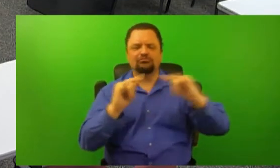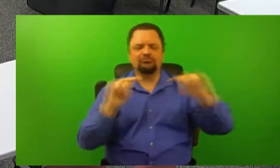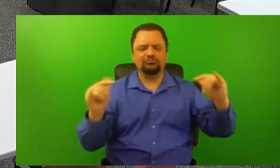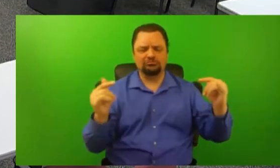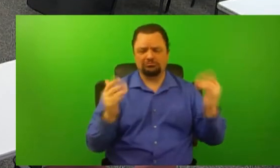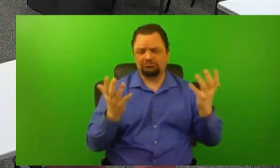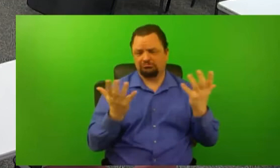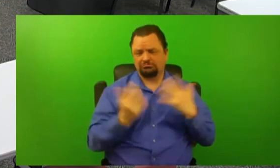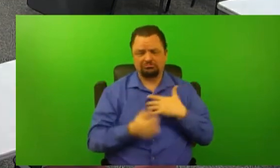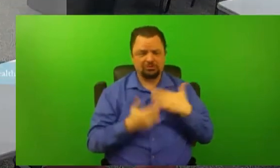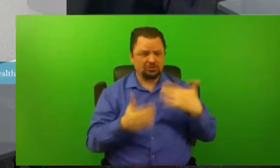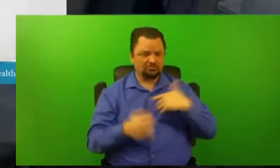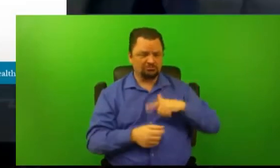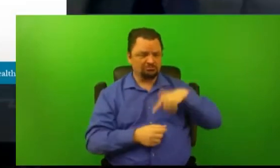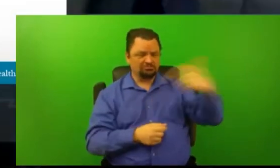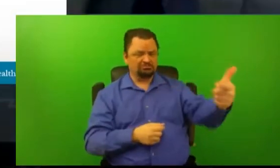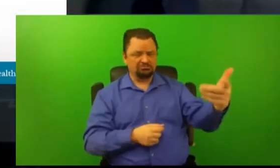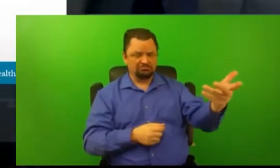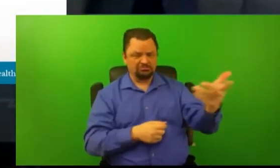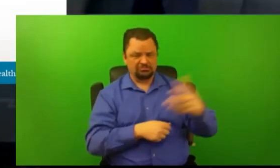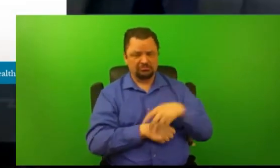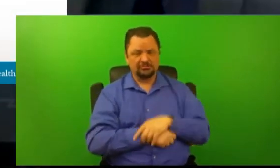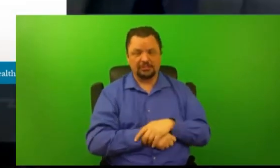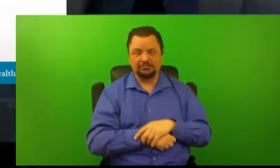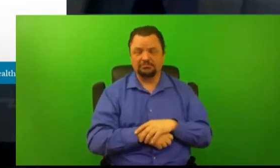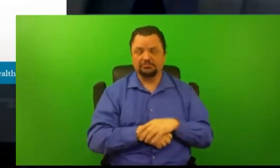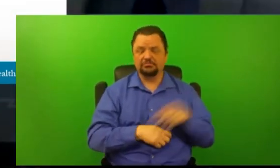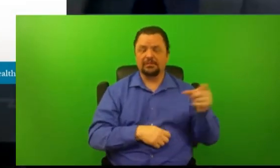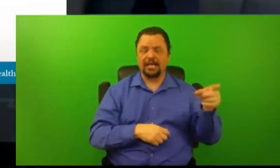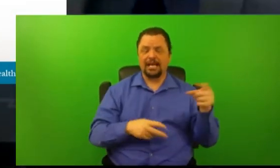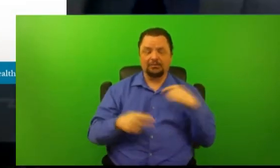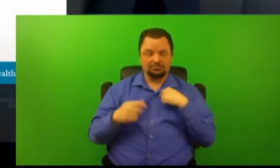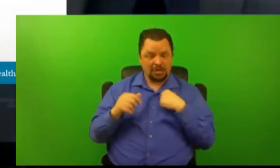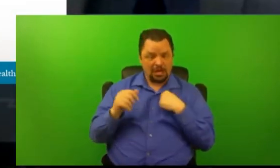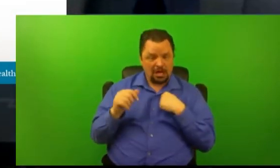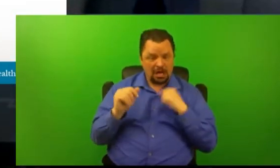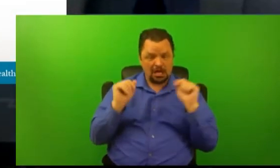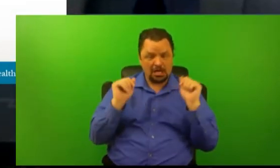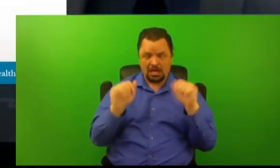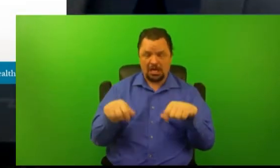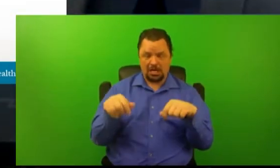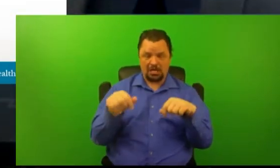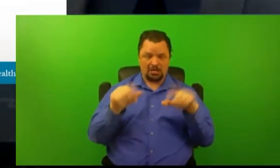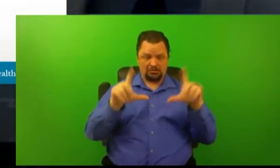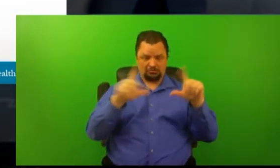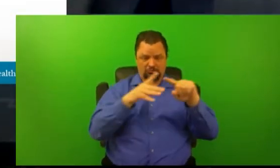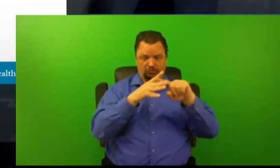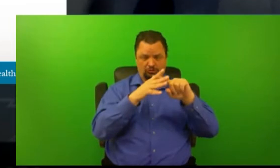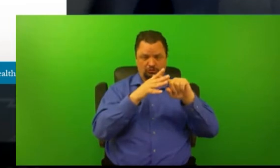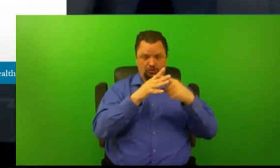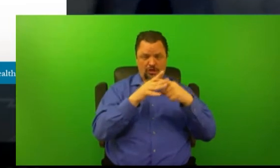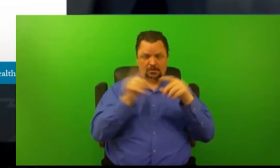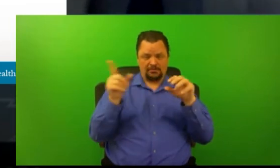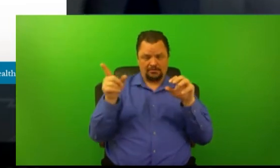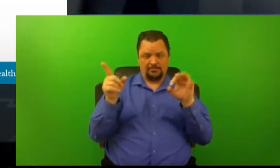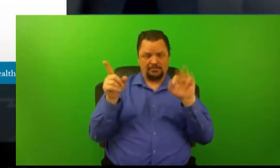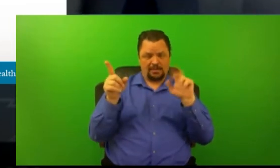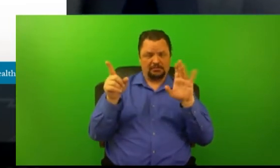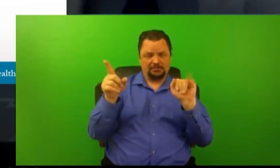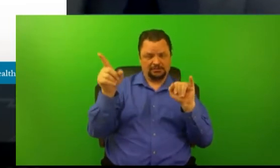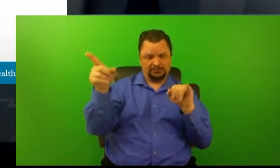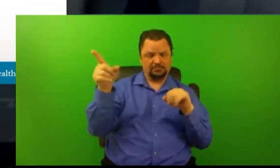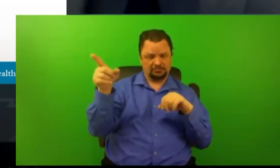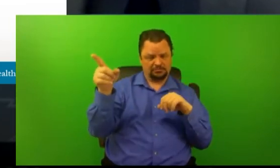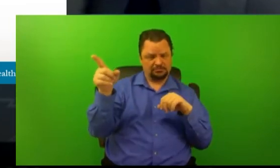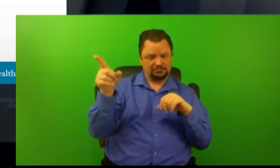I can start and then Dr. Urbina chime in. I definitely understand and hear Councilman Donaldson's comments. We